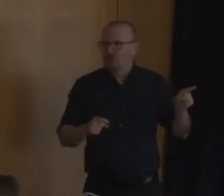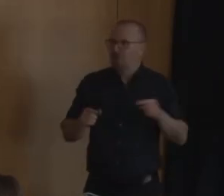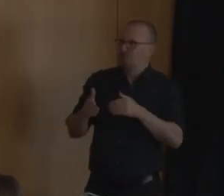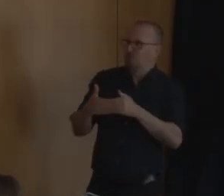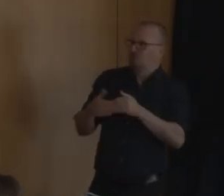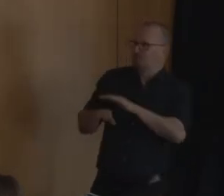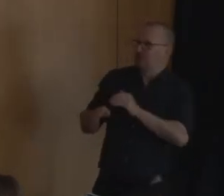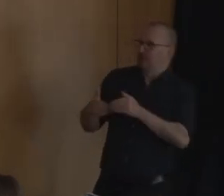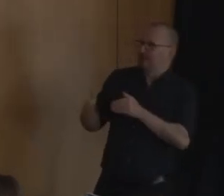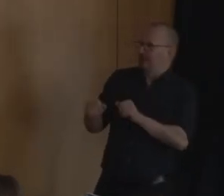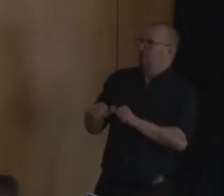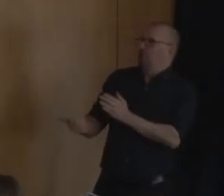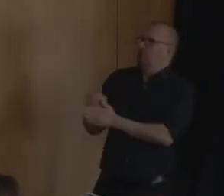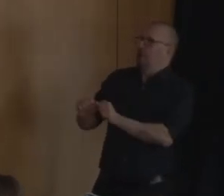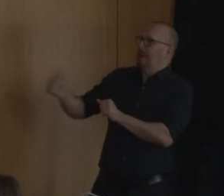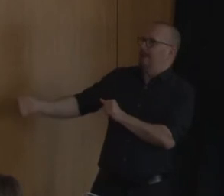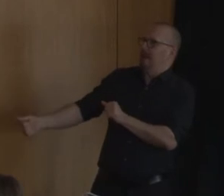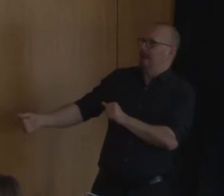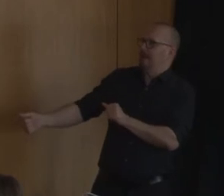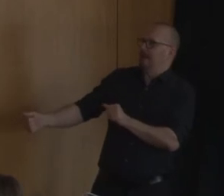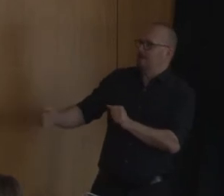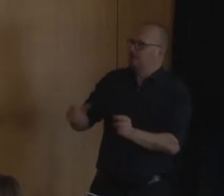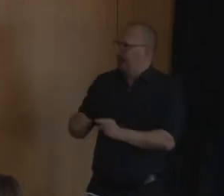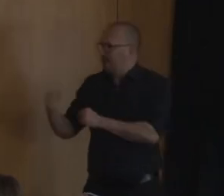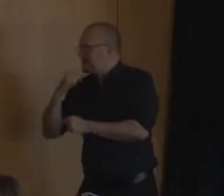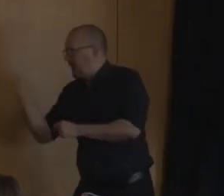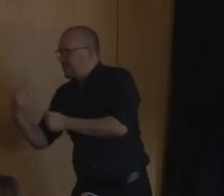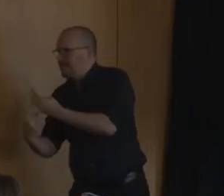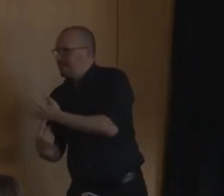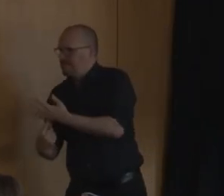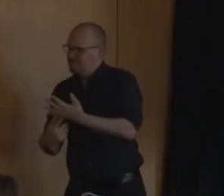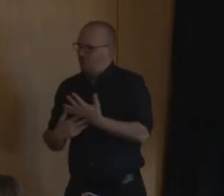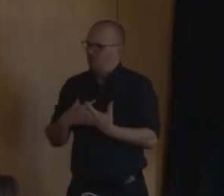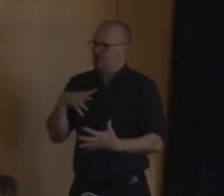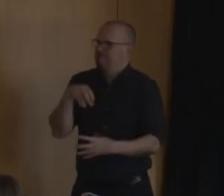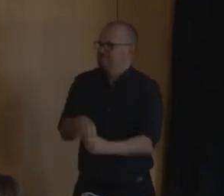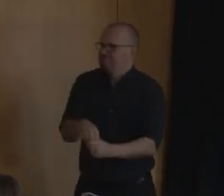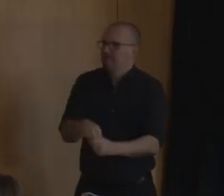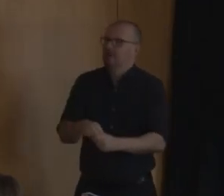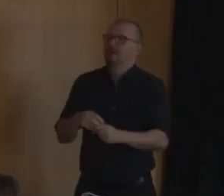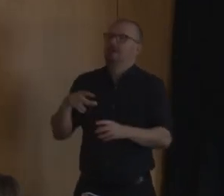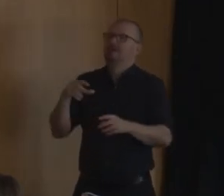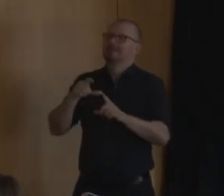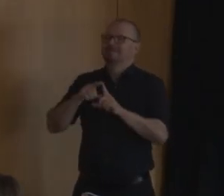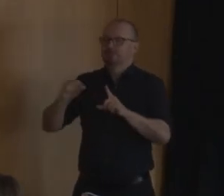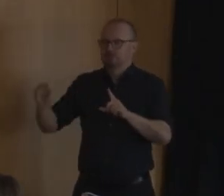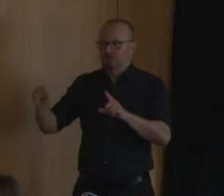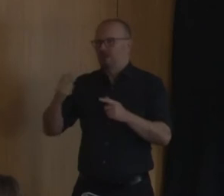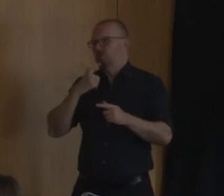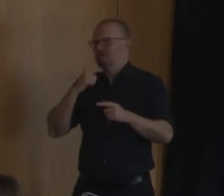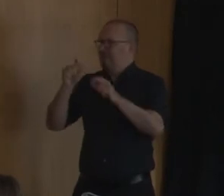So again, embodiment of a learning concept. Digital media has also involved because that doorway is, of course, a